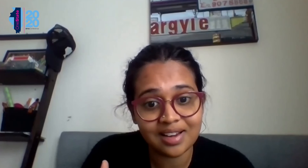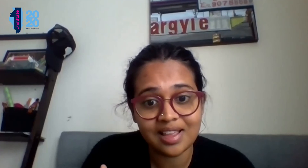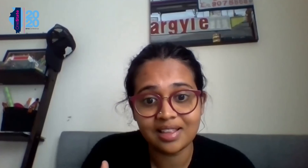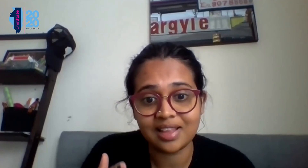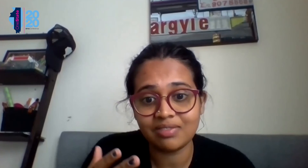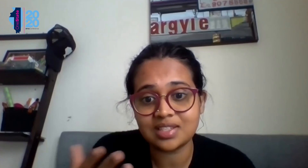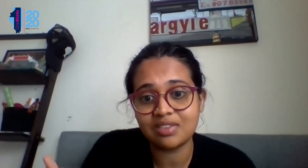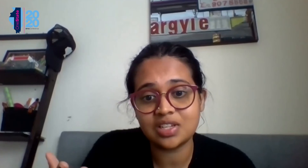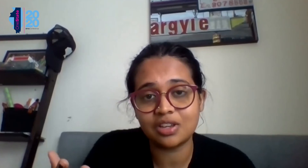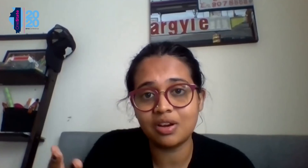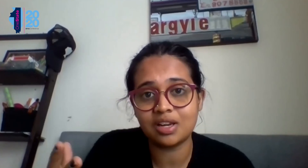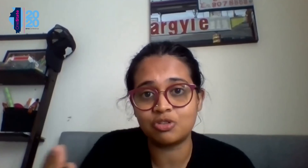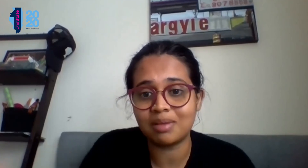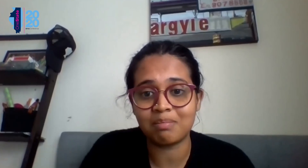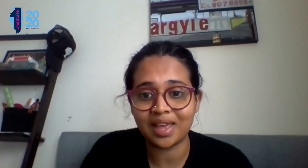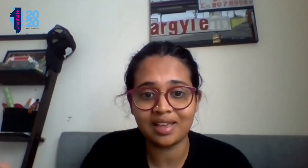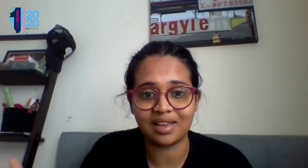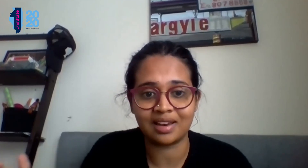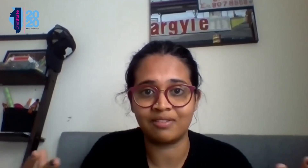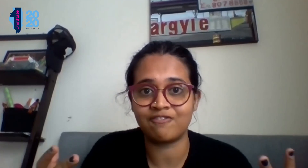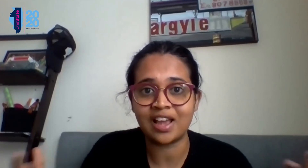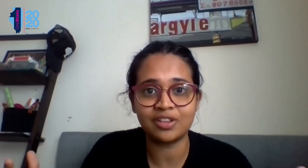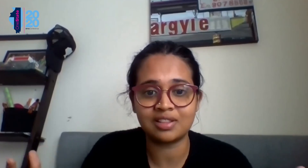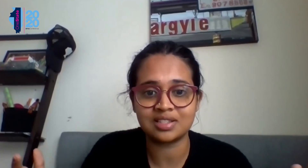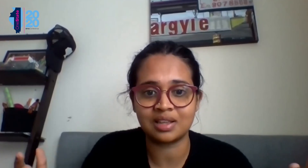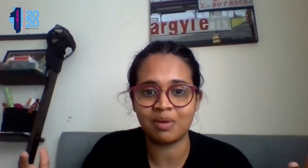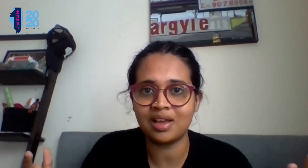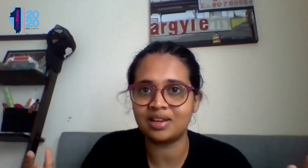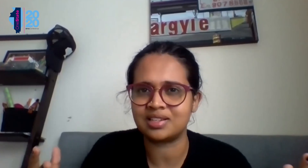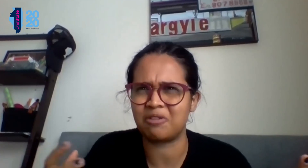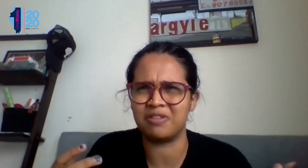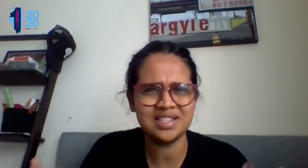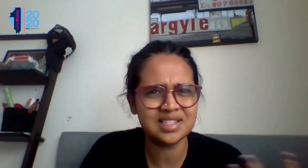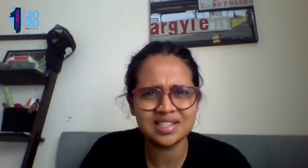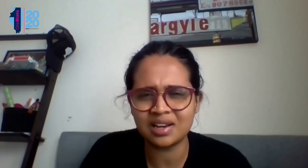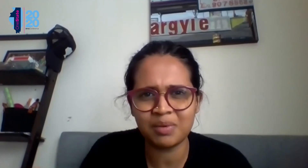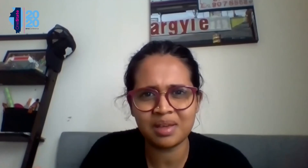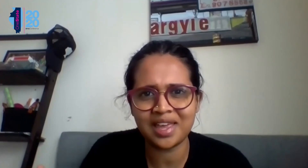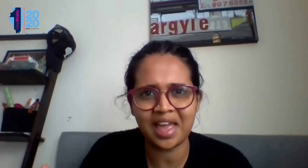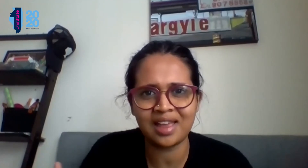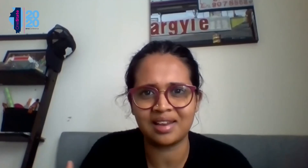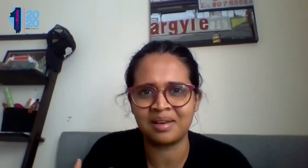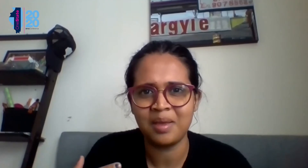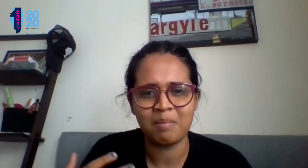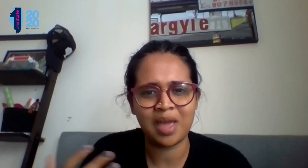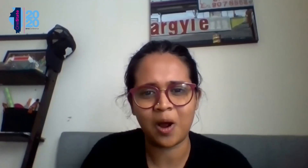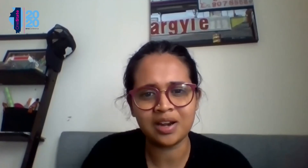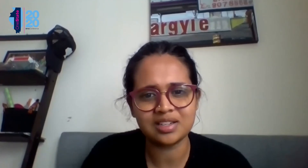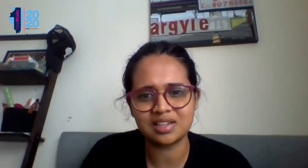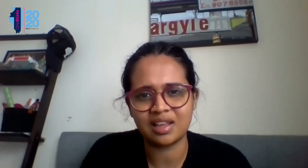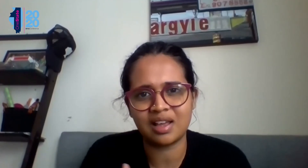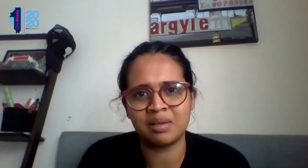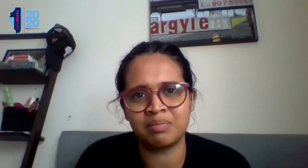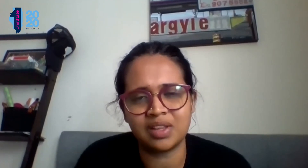that, they have the safety and security to dream big and fight for the things that they want and take risks in a way that we can't, and make